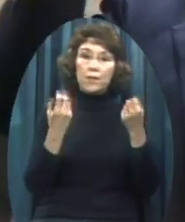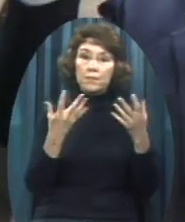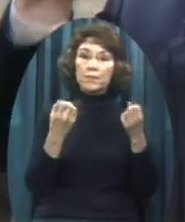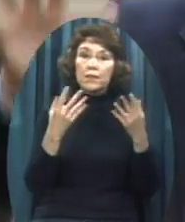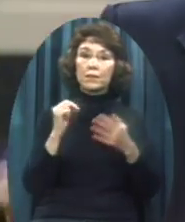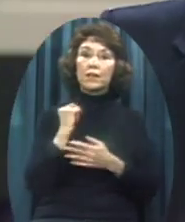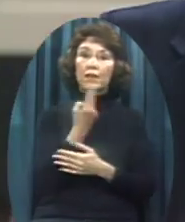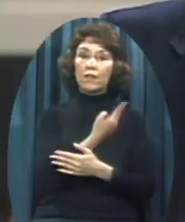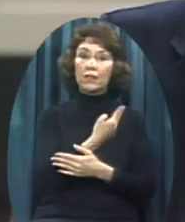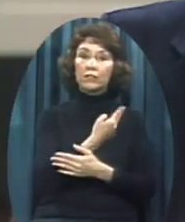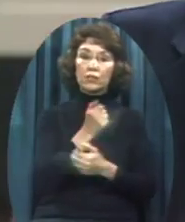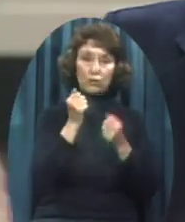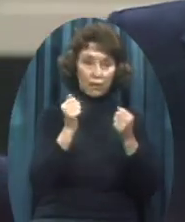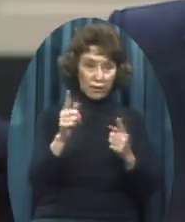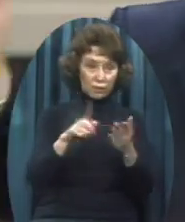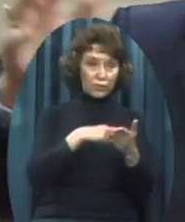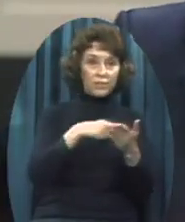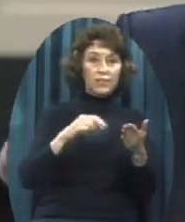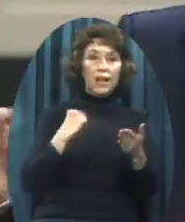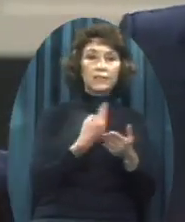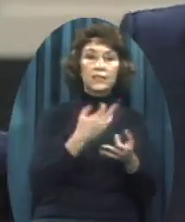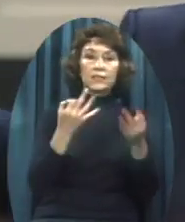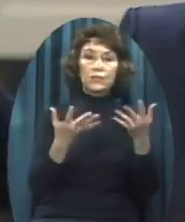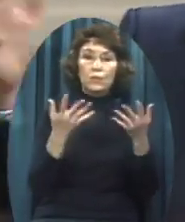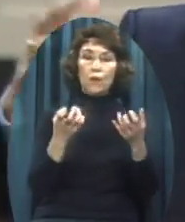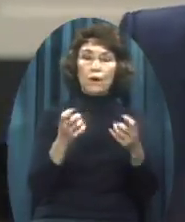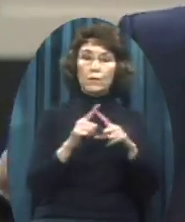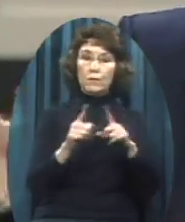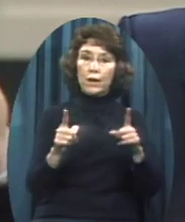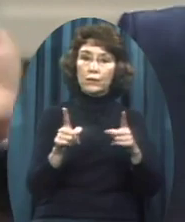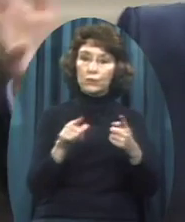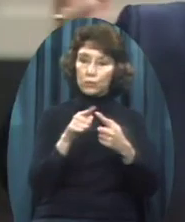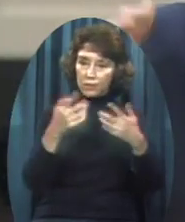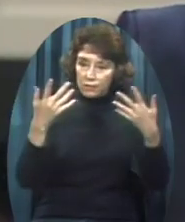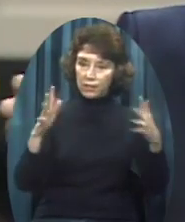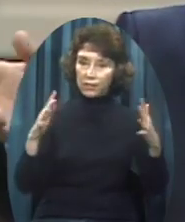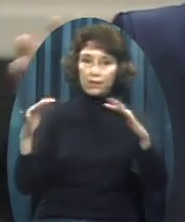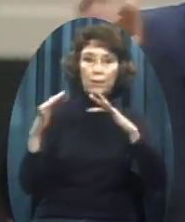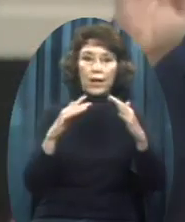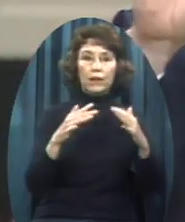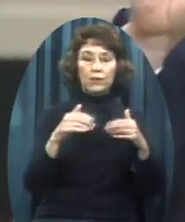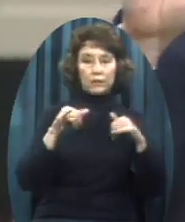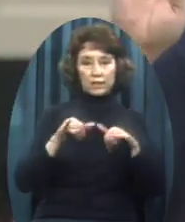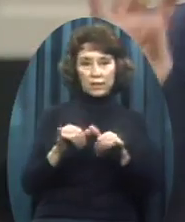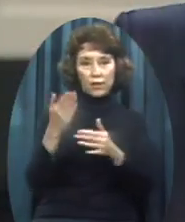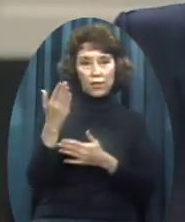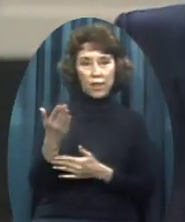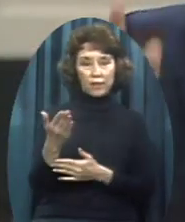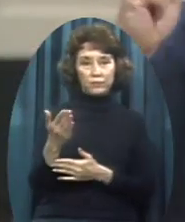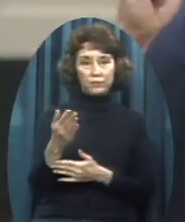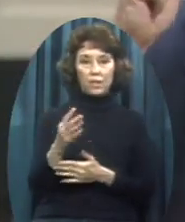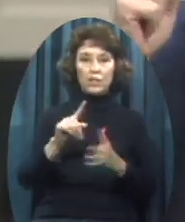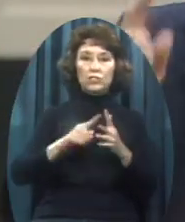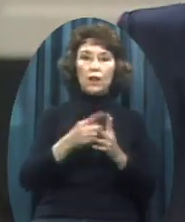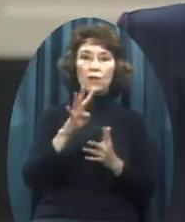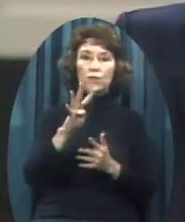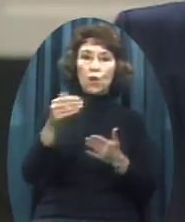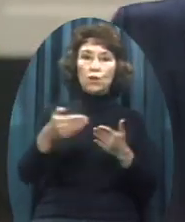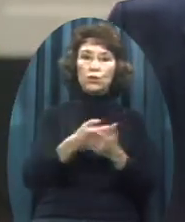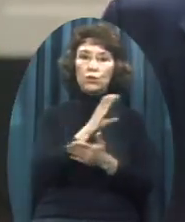settles, we're still there. And we have a few more all the time, growing, growing, starting 4 new Christian schools in America every